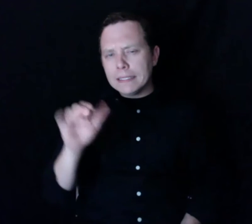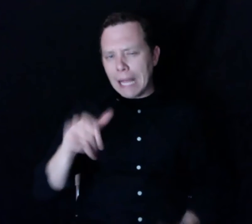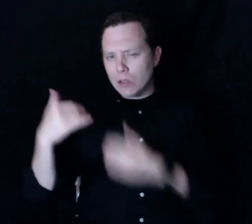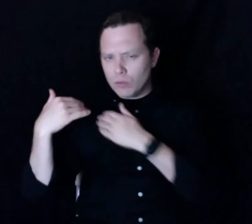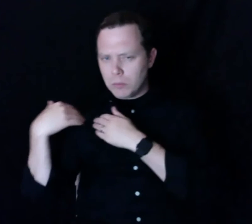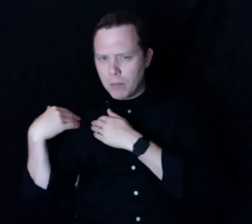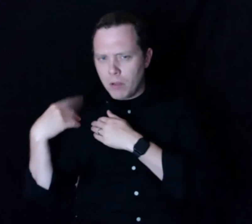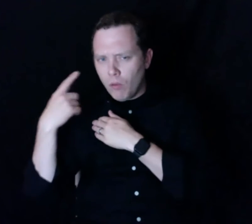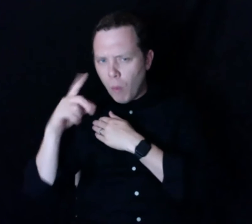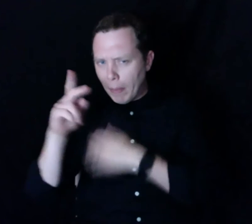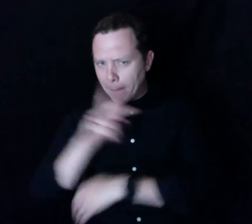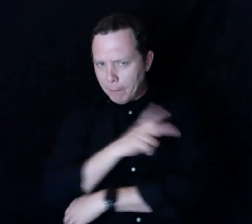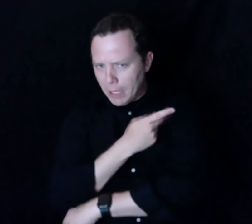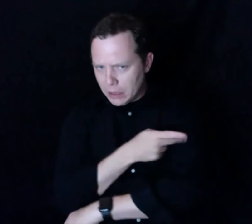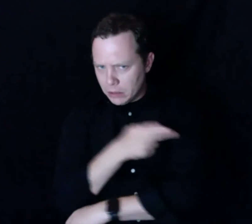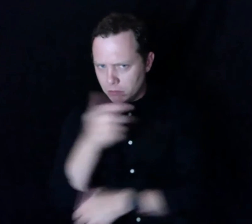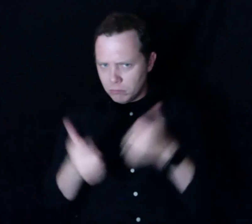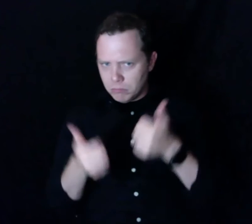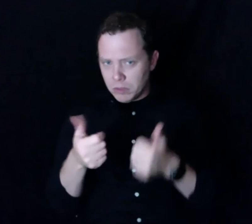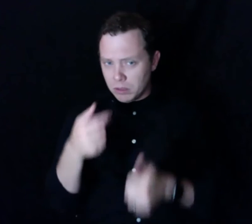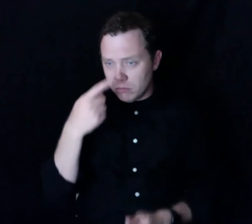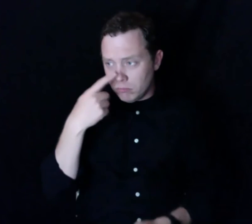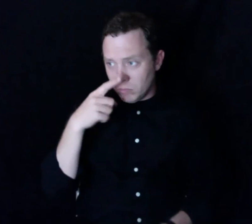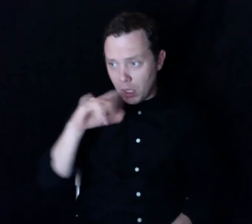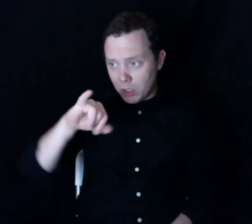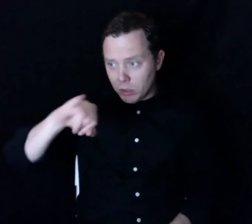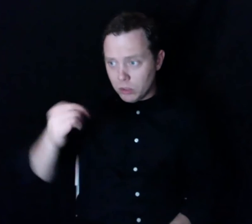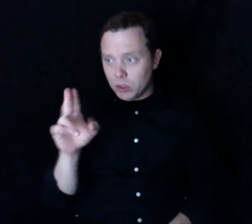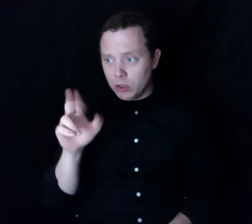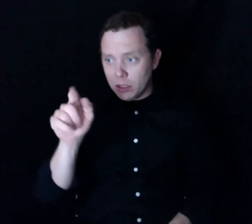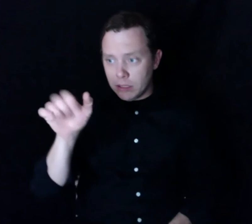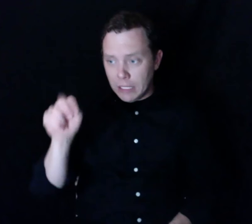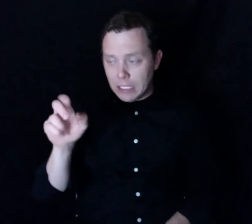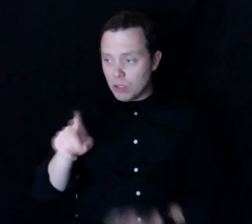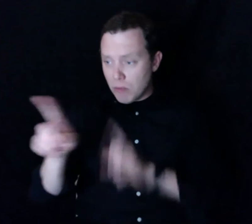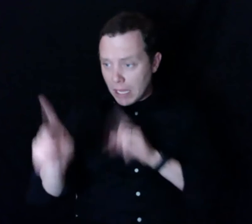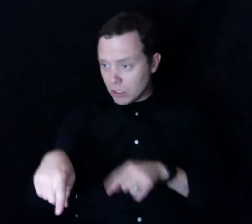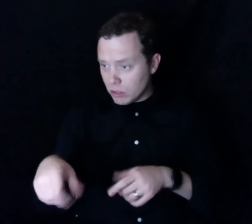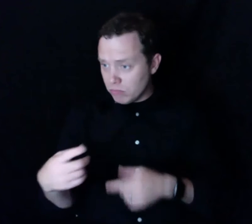about? And Justin, do you want to answer that out loud so that everyone can hear the answer?